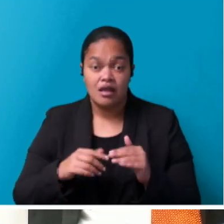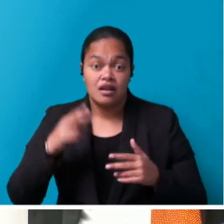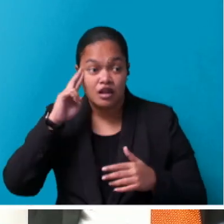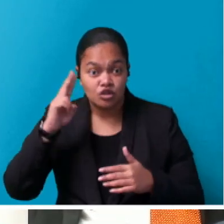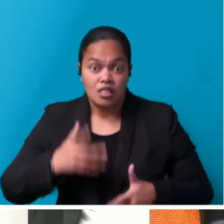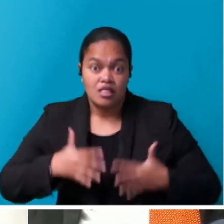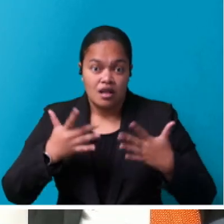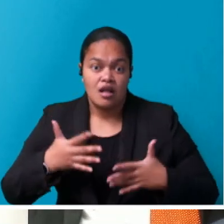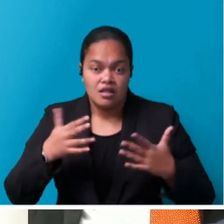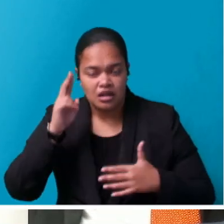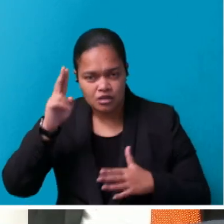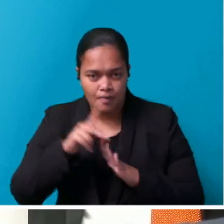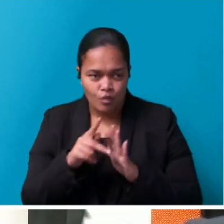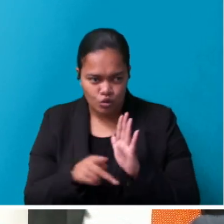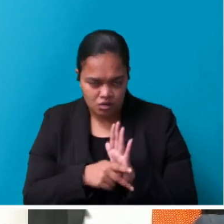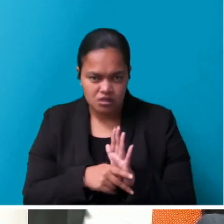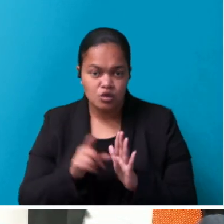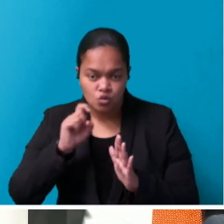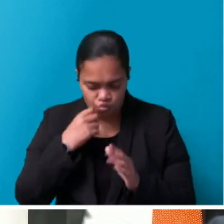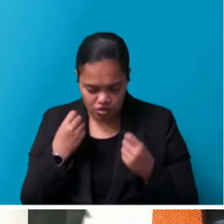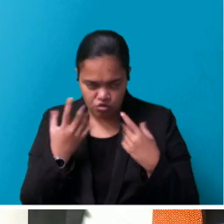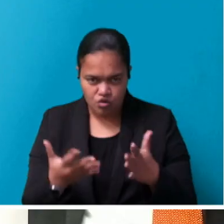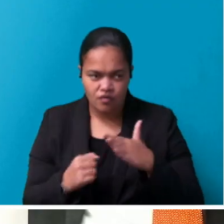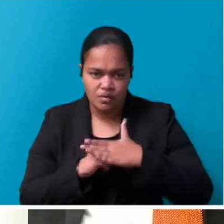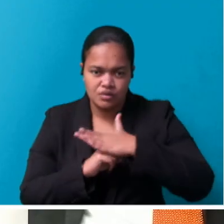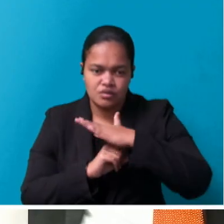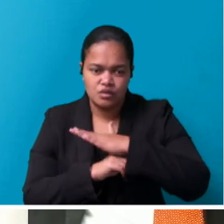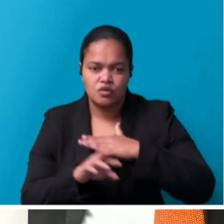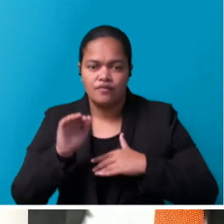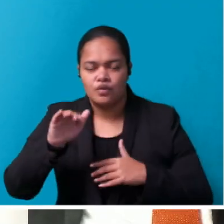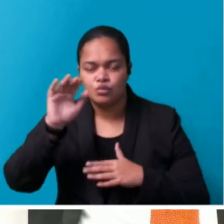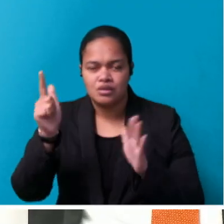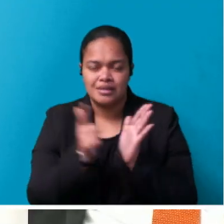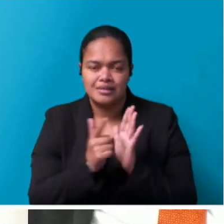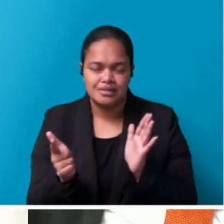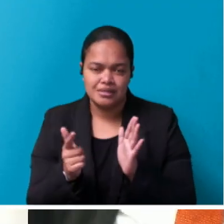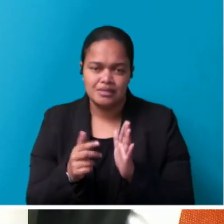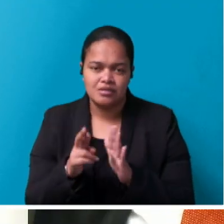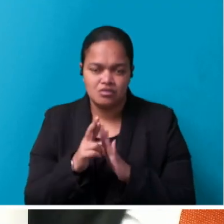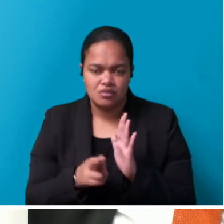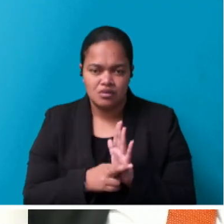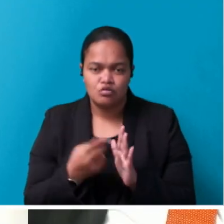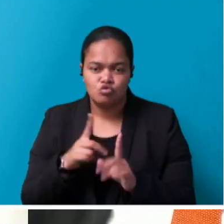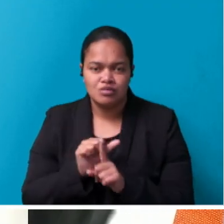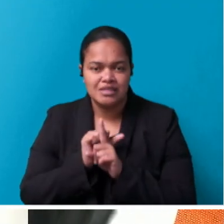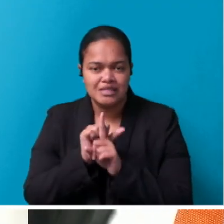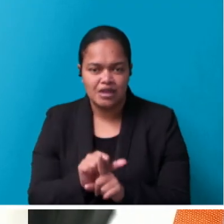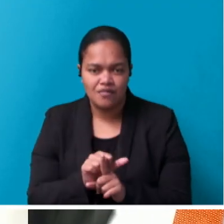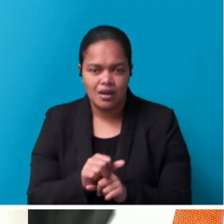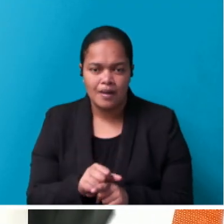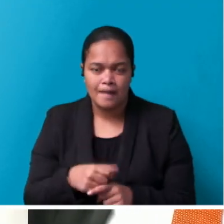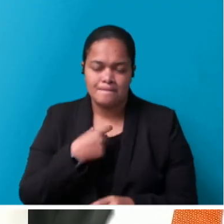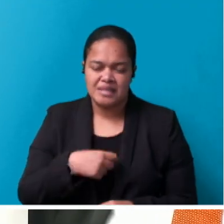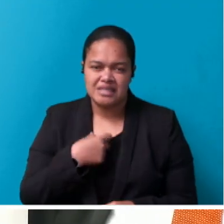policy which will lay the foundation for a future legal and regulatory framework to safeguard personal